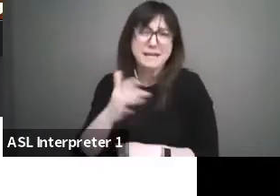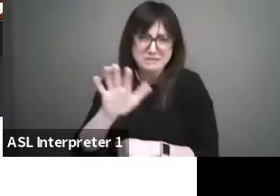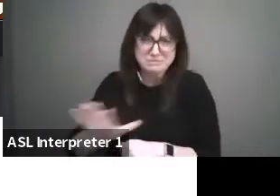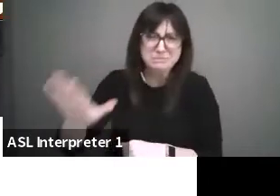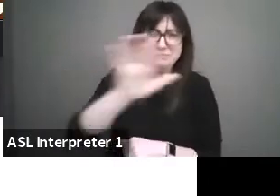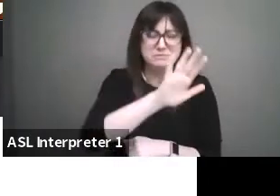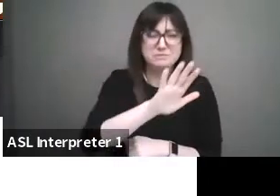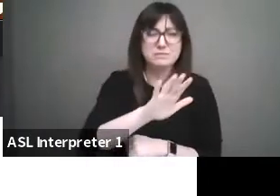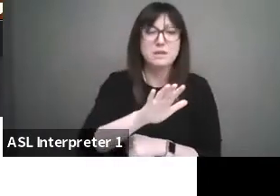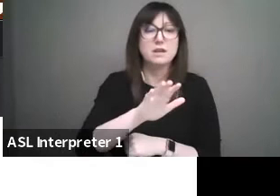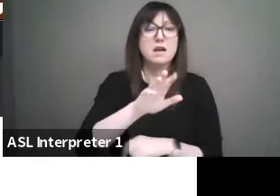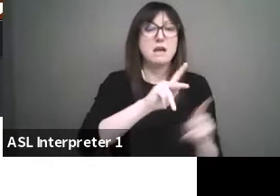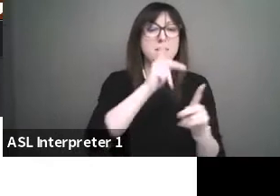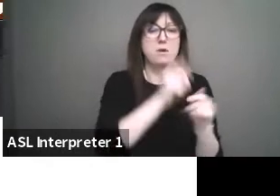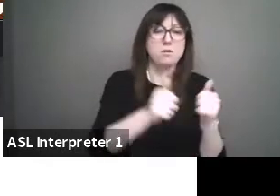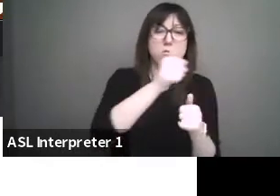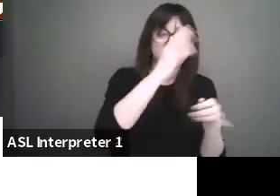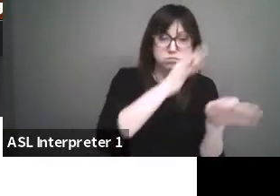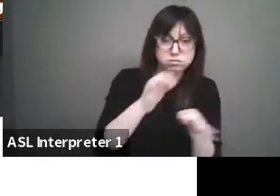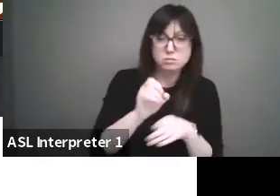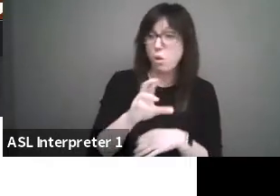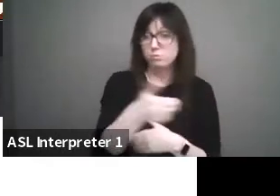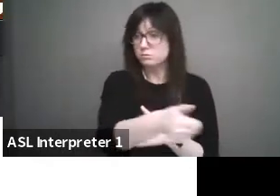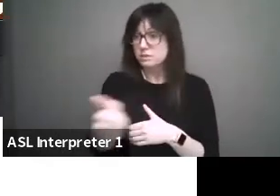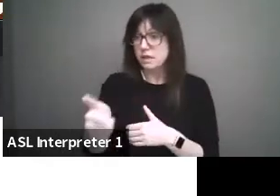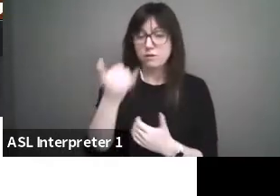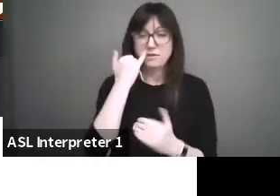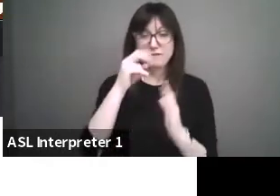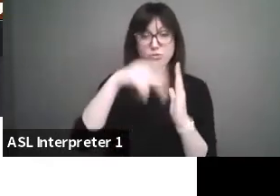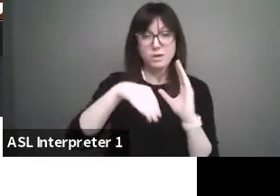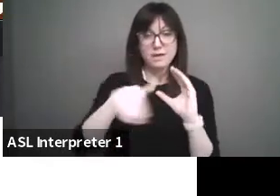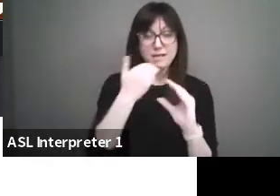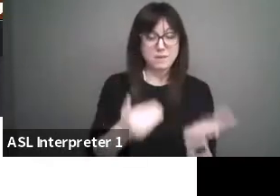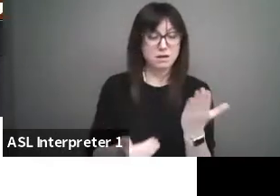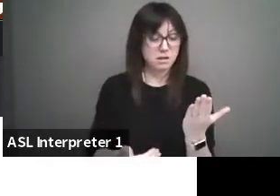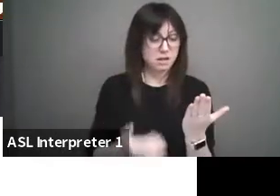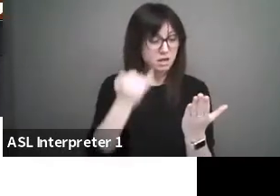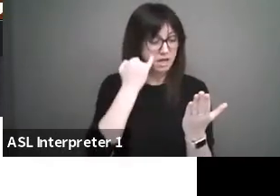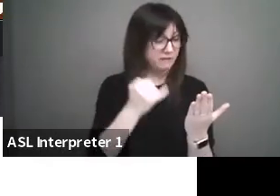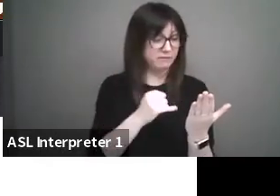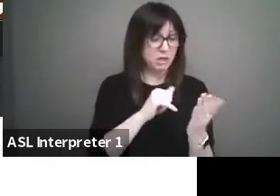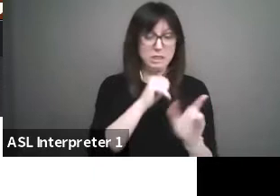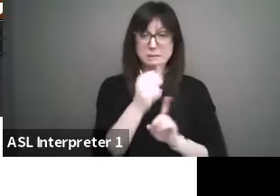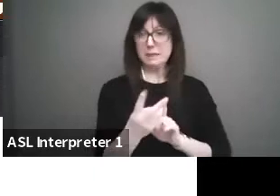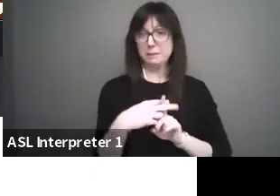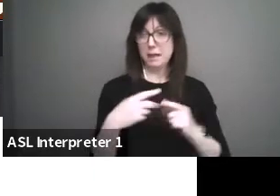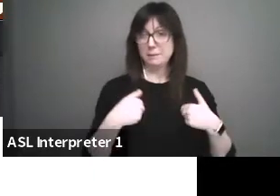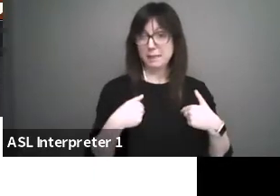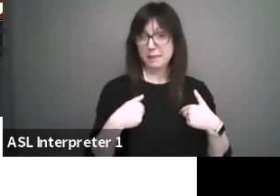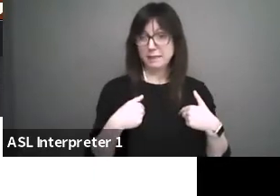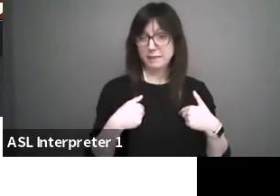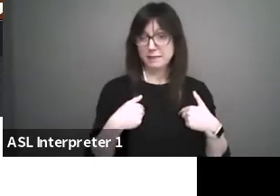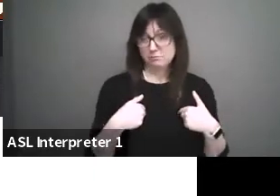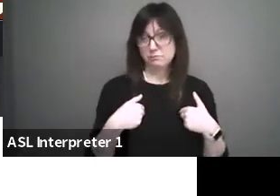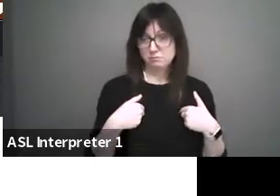when decision makers or even yourselves, when you're reading your emails, if it's not about you, typically you're only gonna